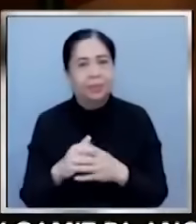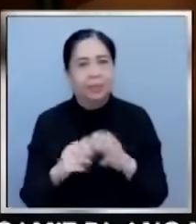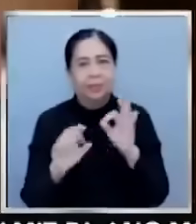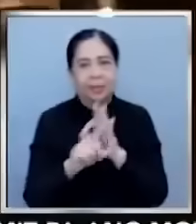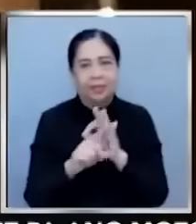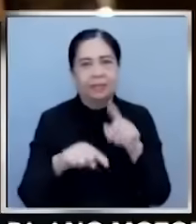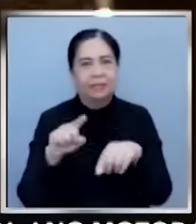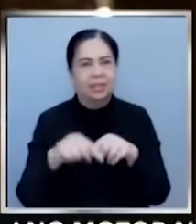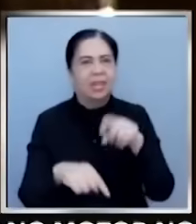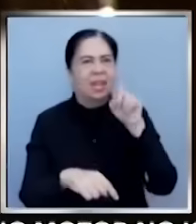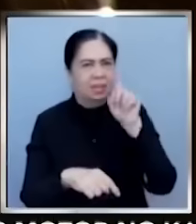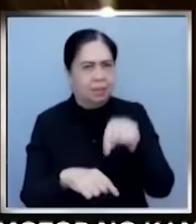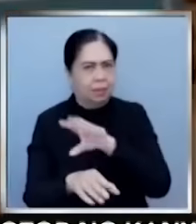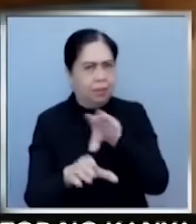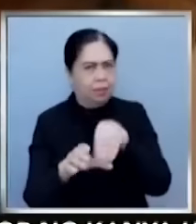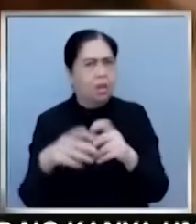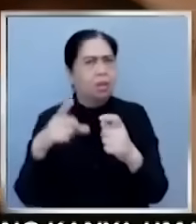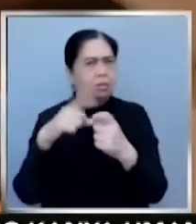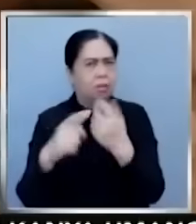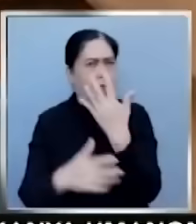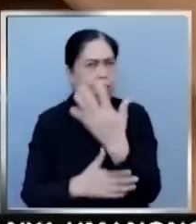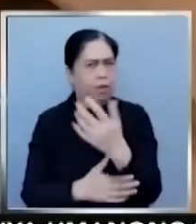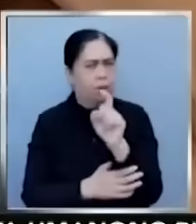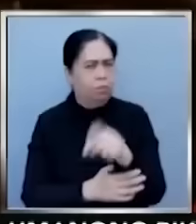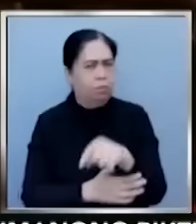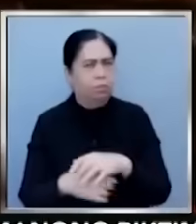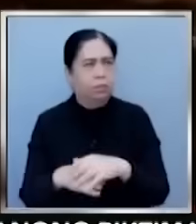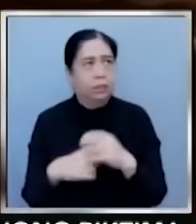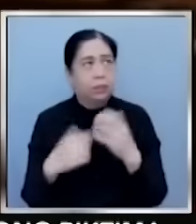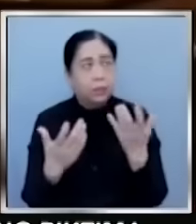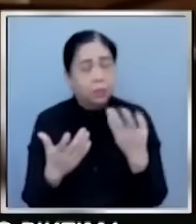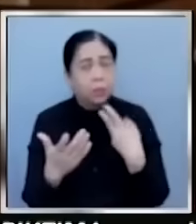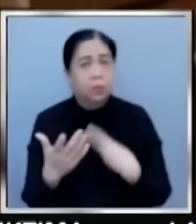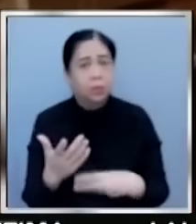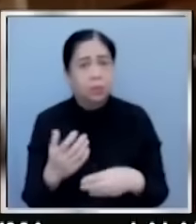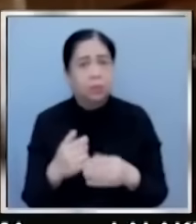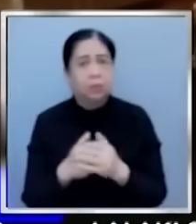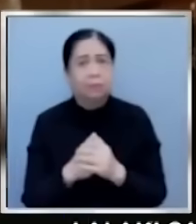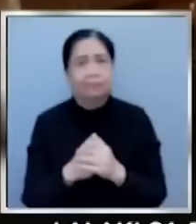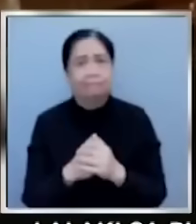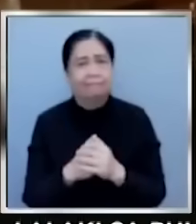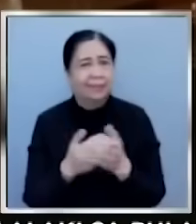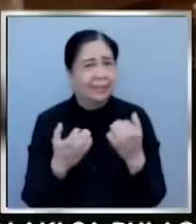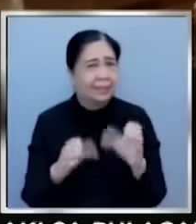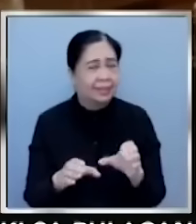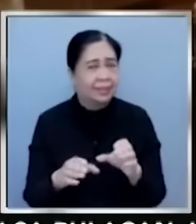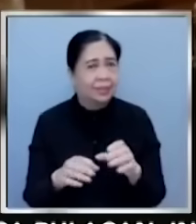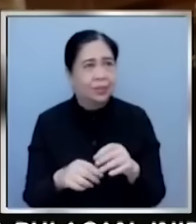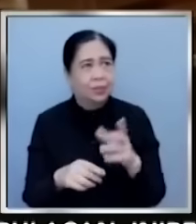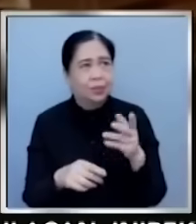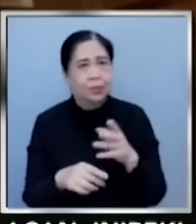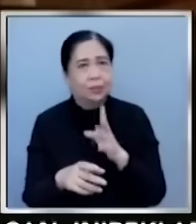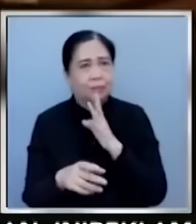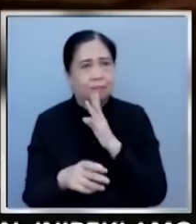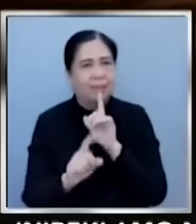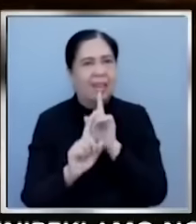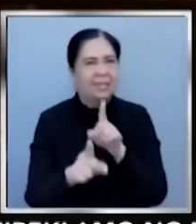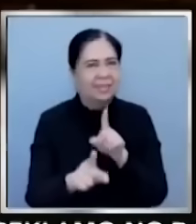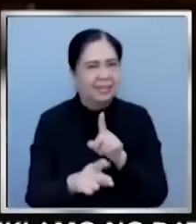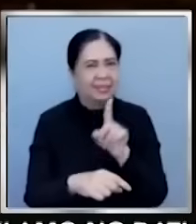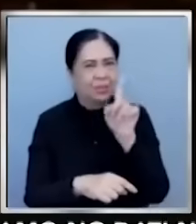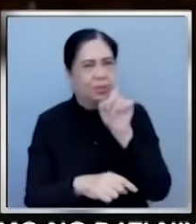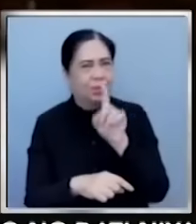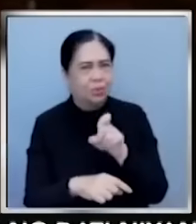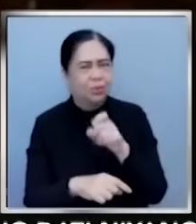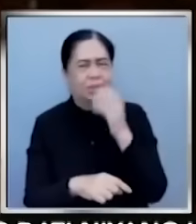dapat nakapasok sa top 5 si Michelle. I just wish we got the chance to hear her answer a question kasi alam